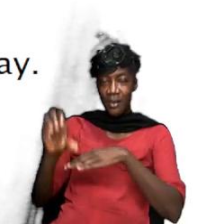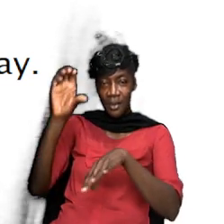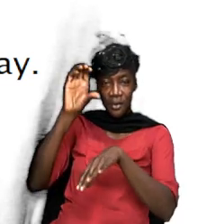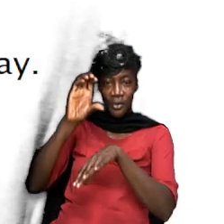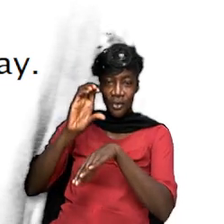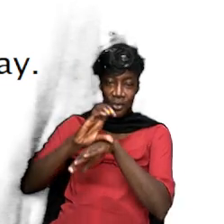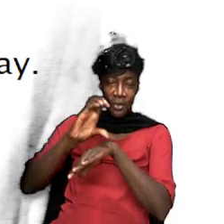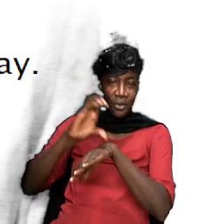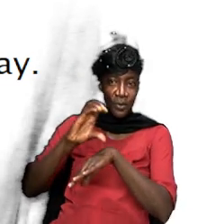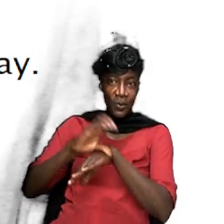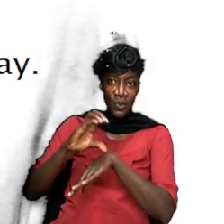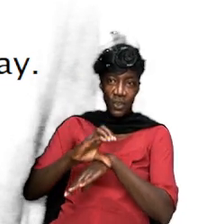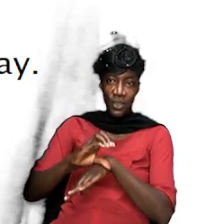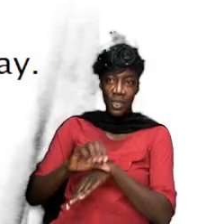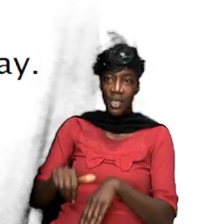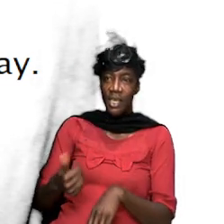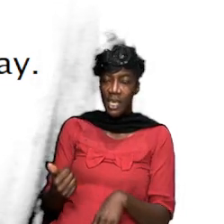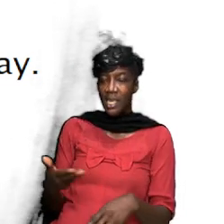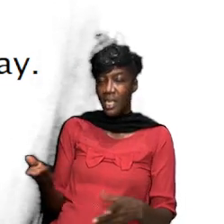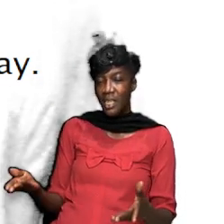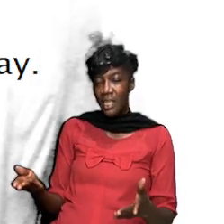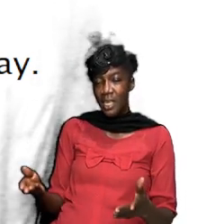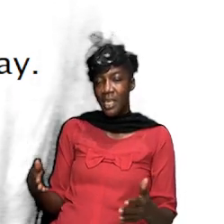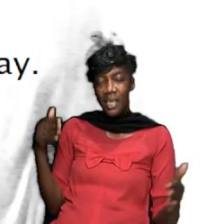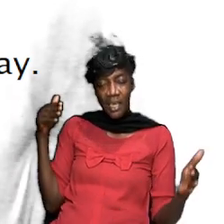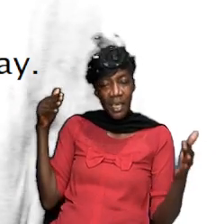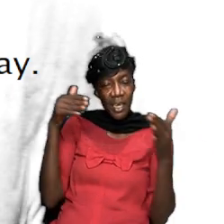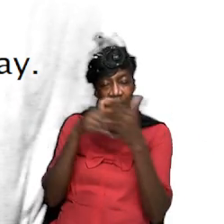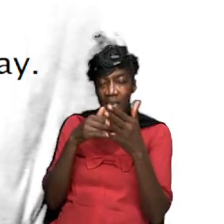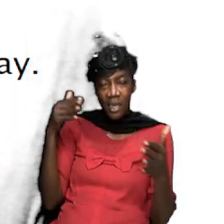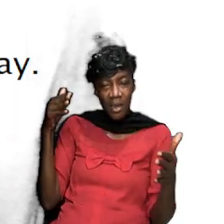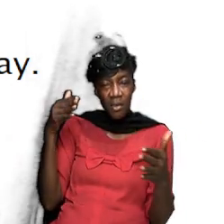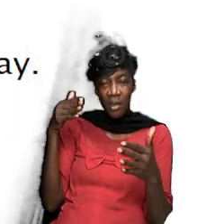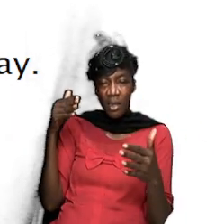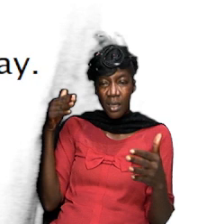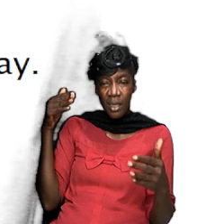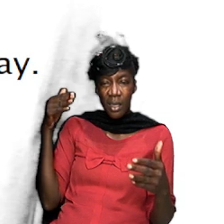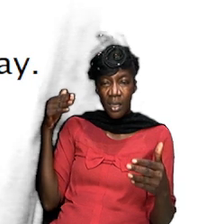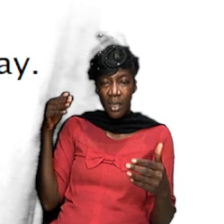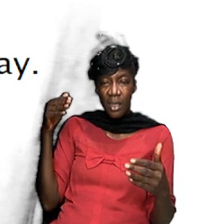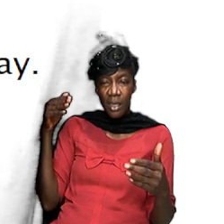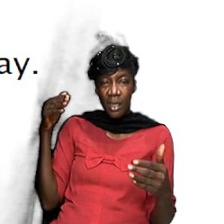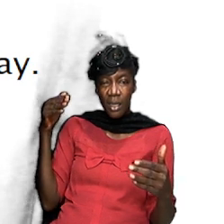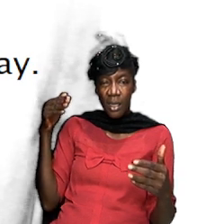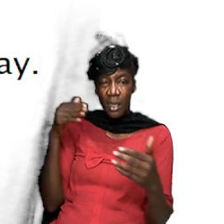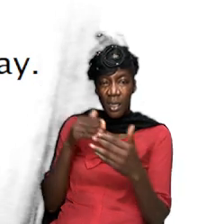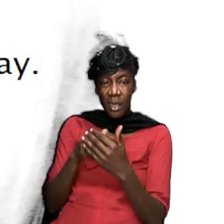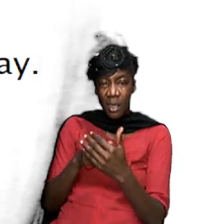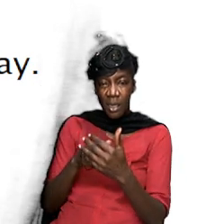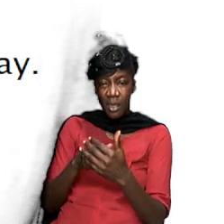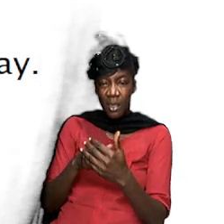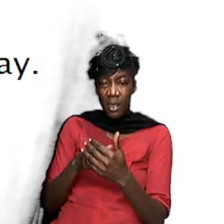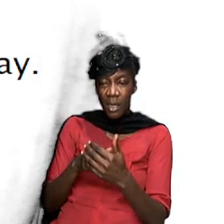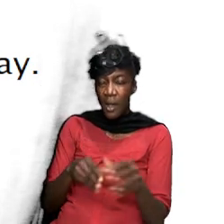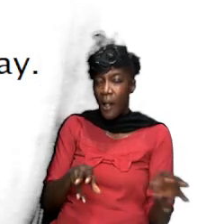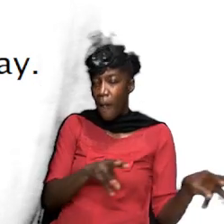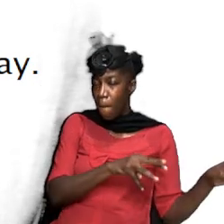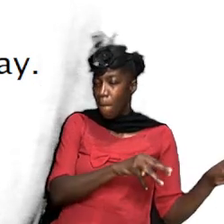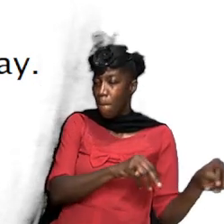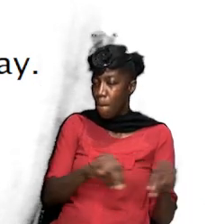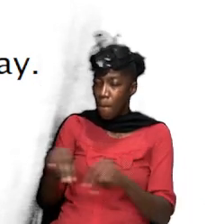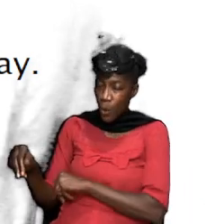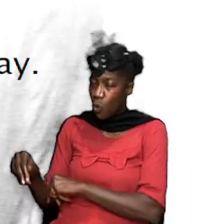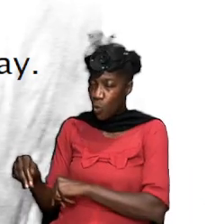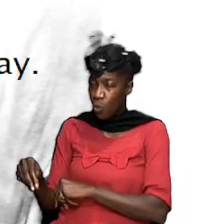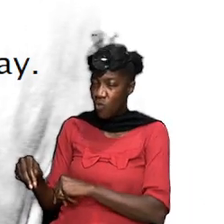Lord, if there is any hindrances to the gifts manifesting in the house, remove the